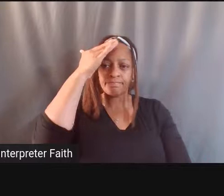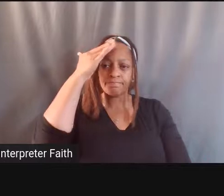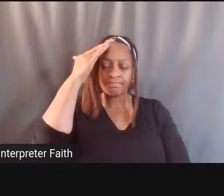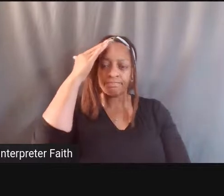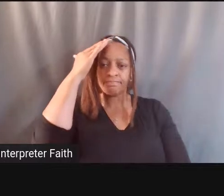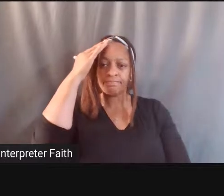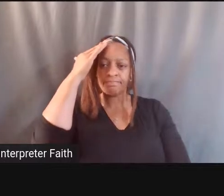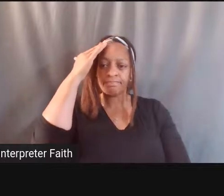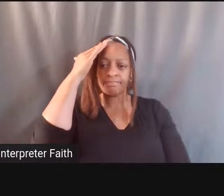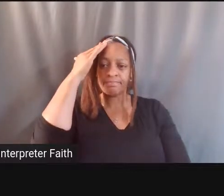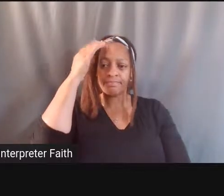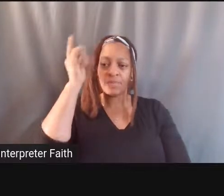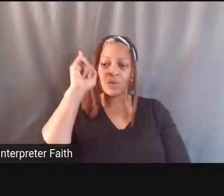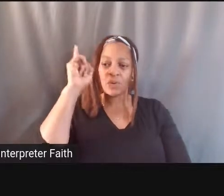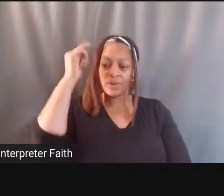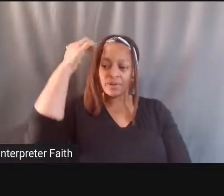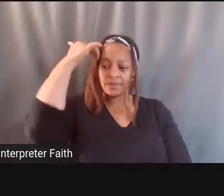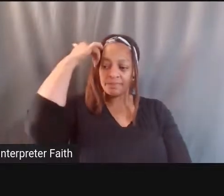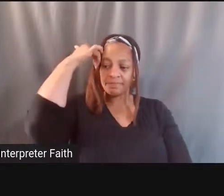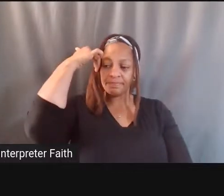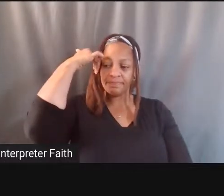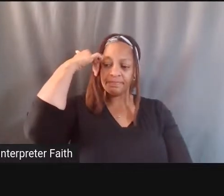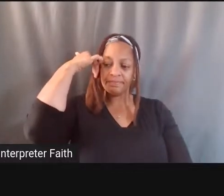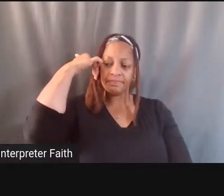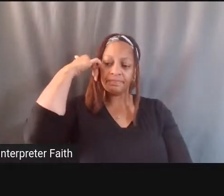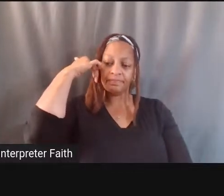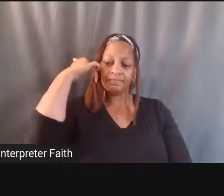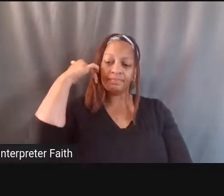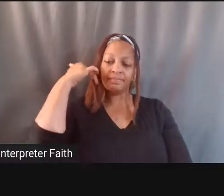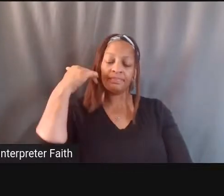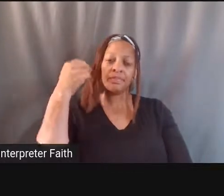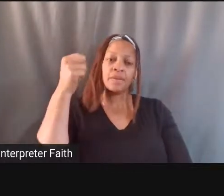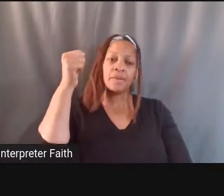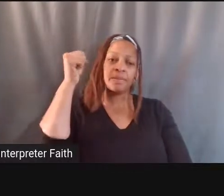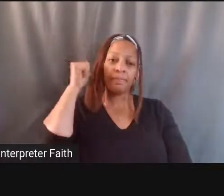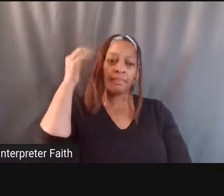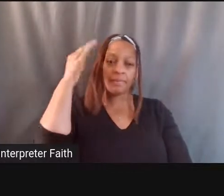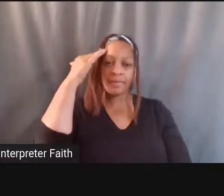and down the sides and back of your head.